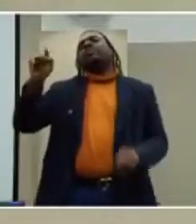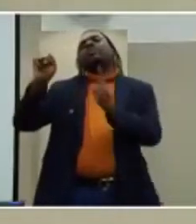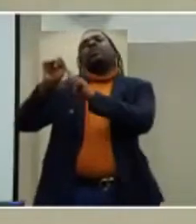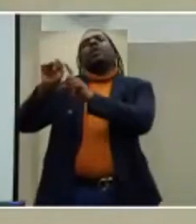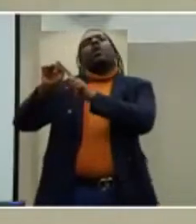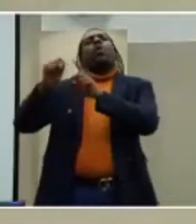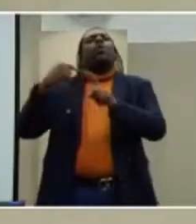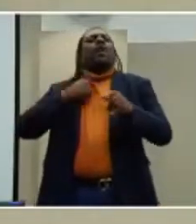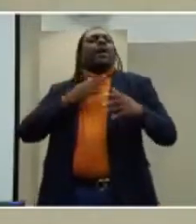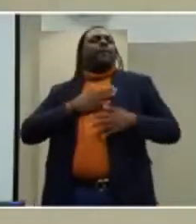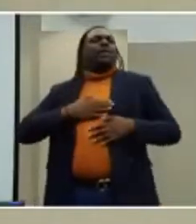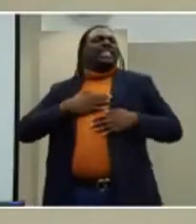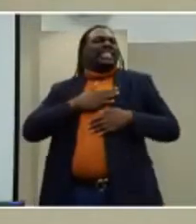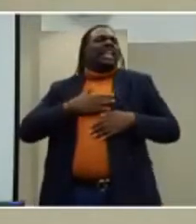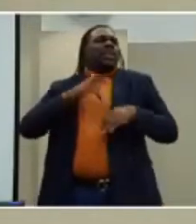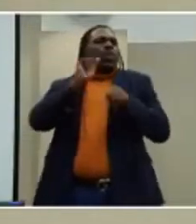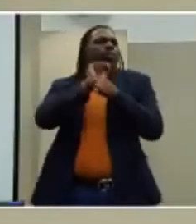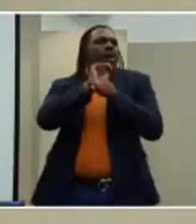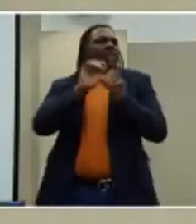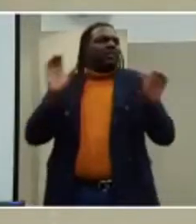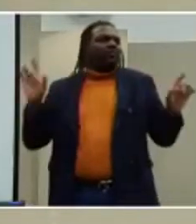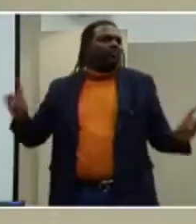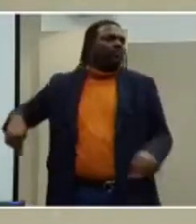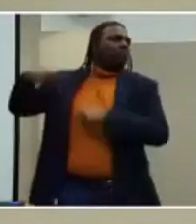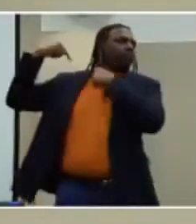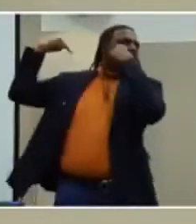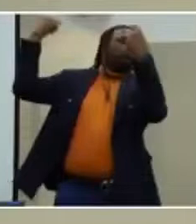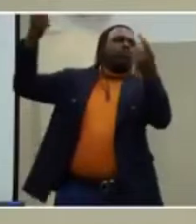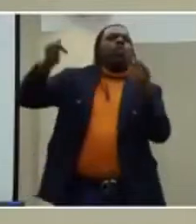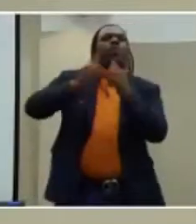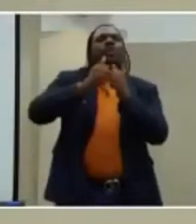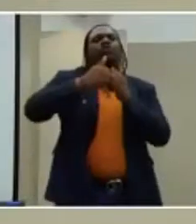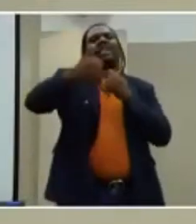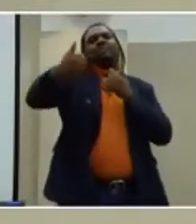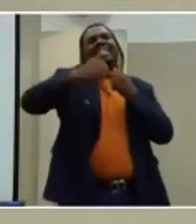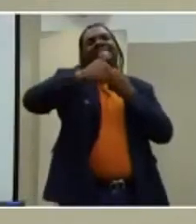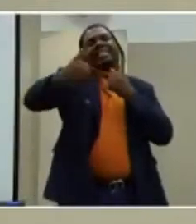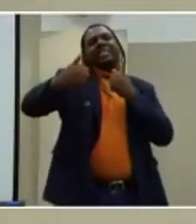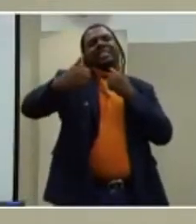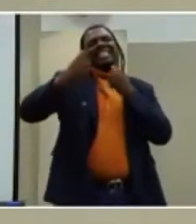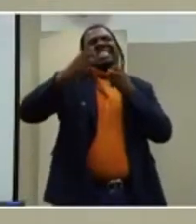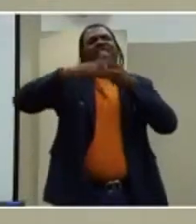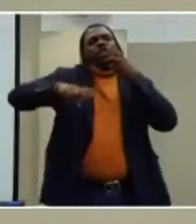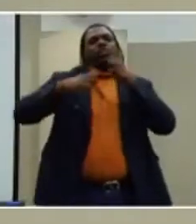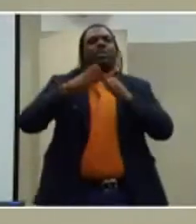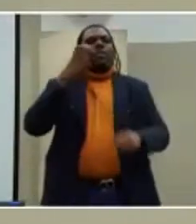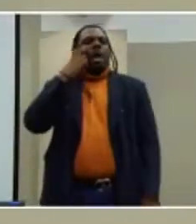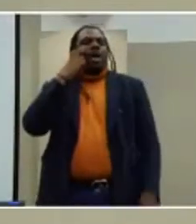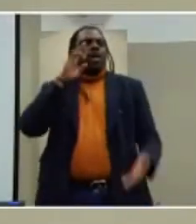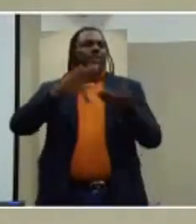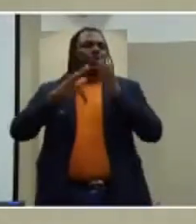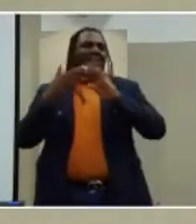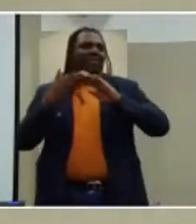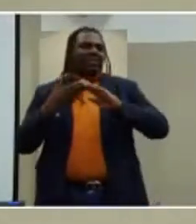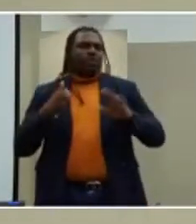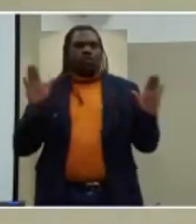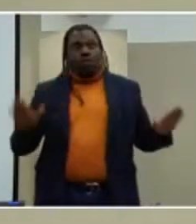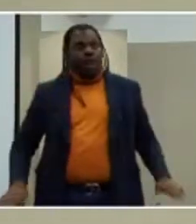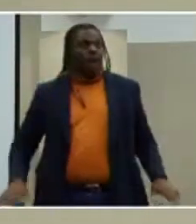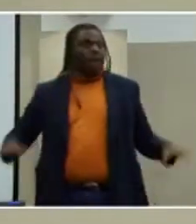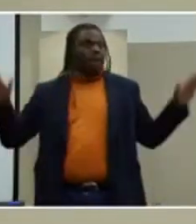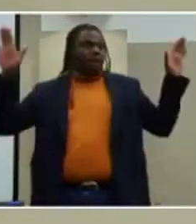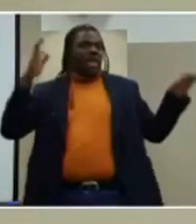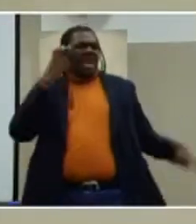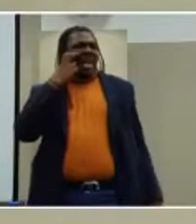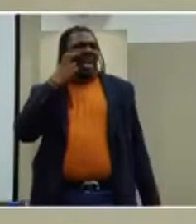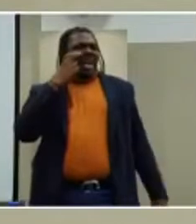done on transportation over the years. Transportation is a huge issue in the blind community. Growing up blind, obviously